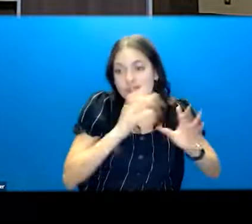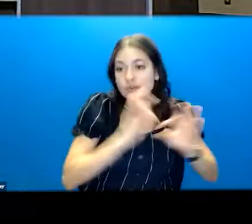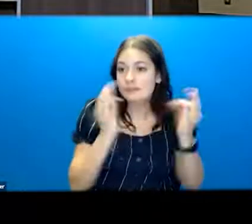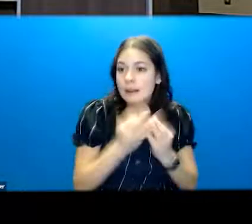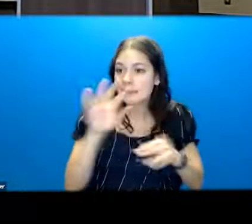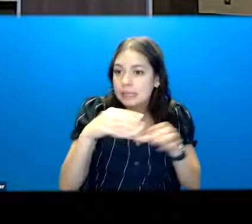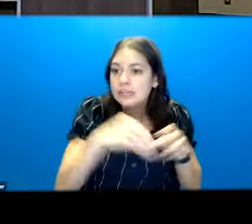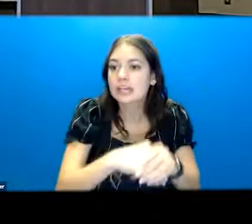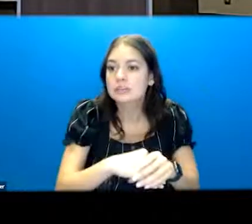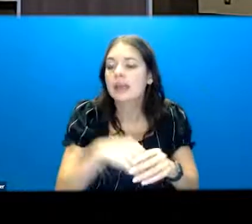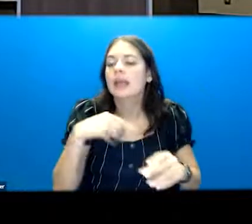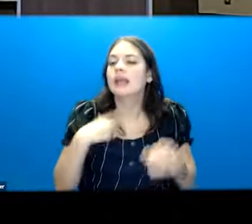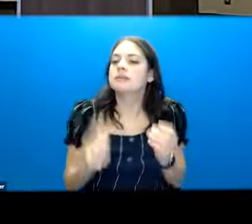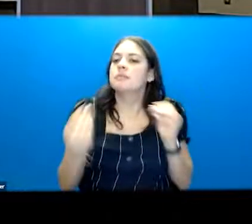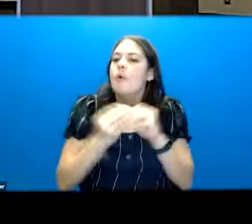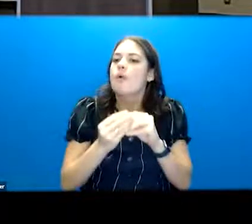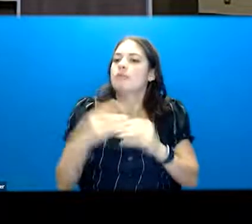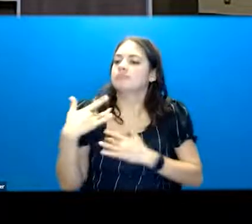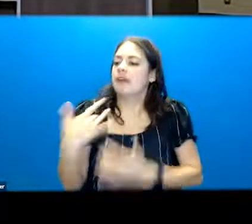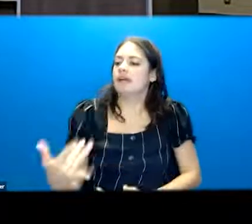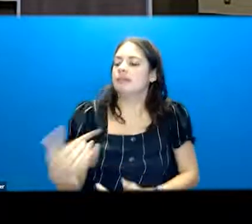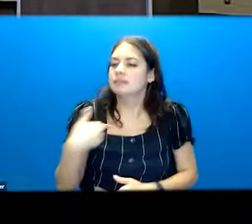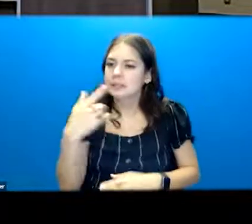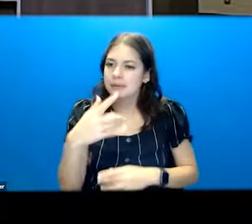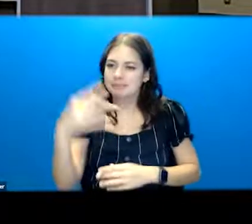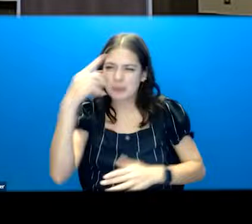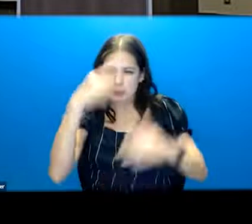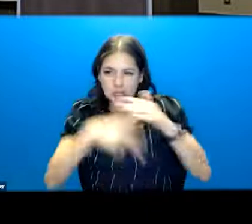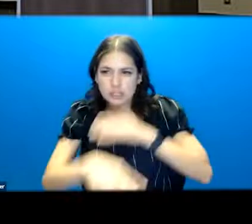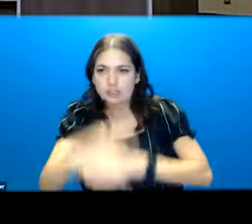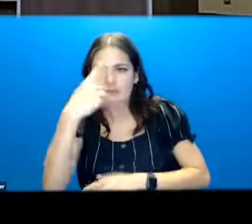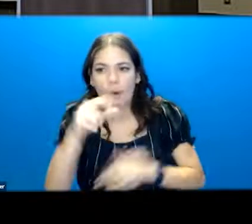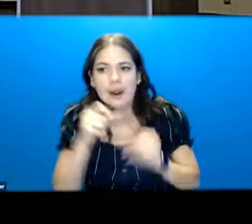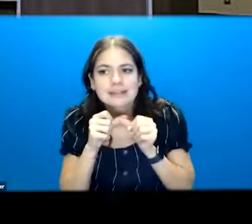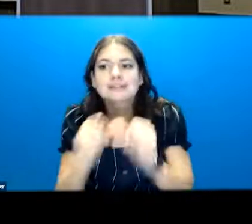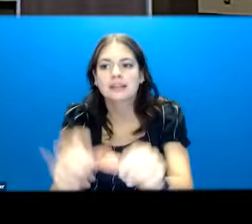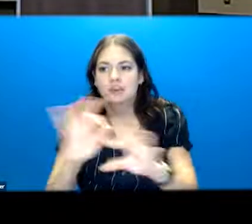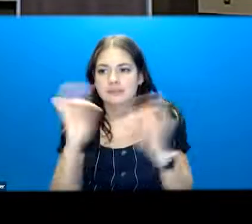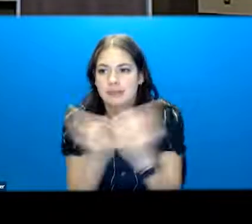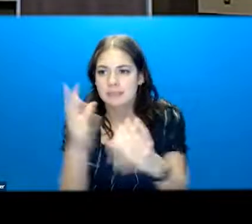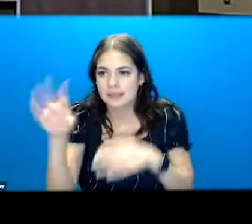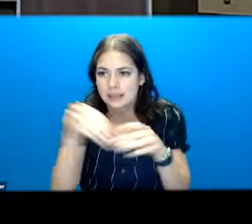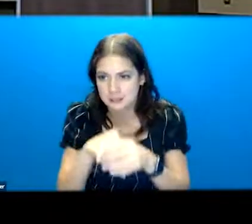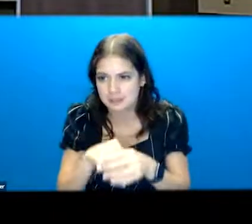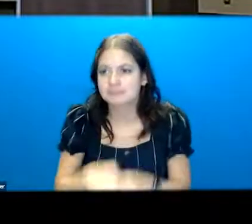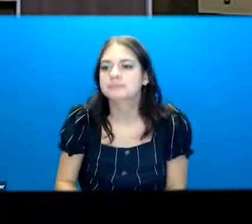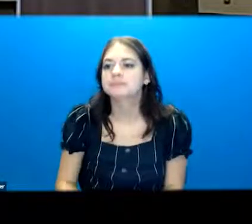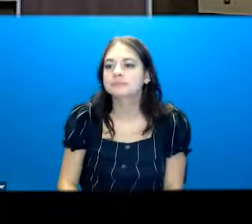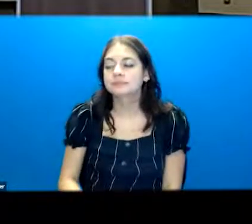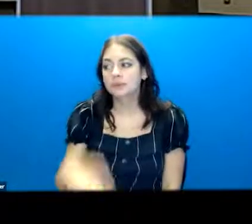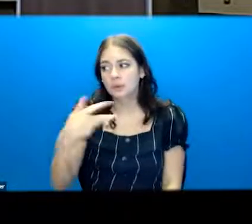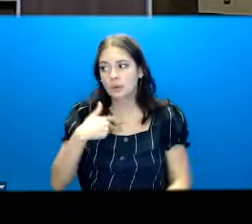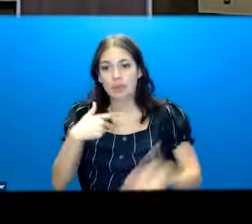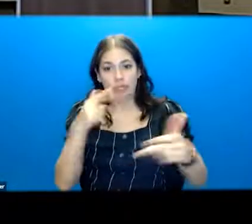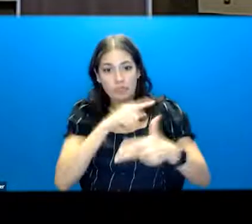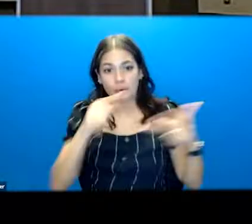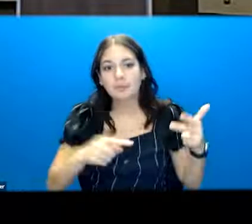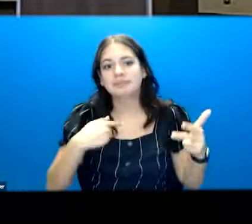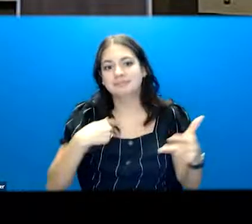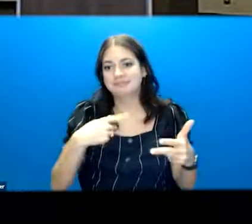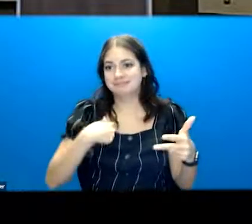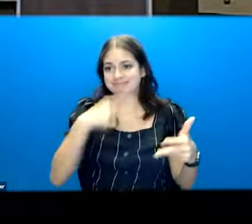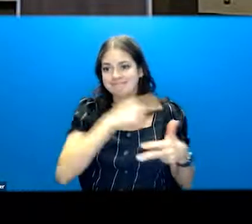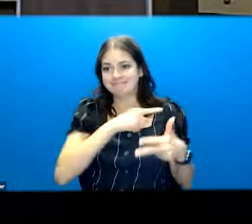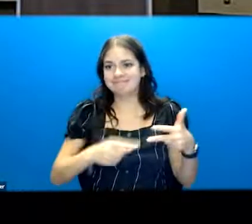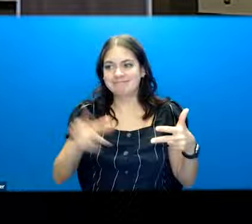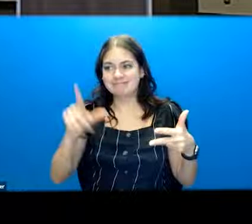engagement is more likely to be a predictor for continuous family engagement. So 3 simple things. I said all of